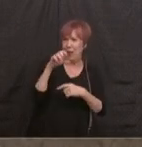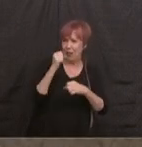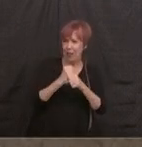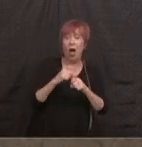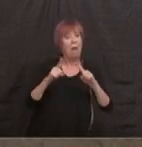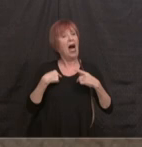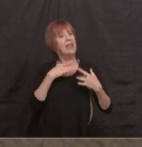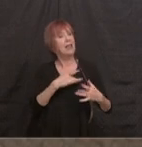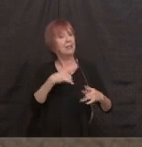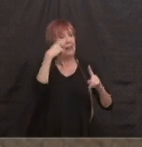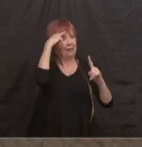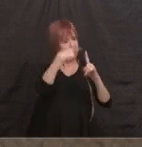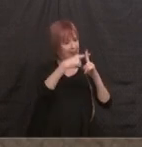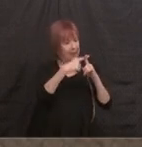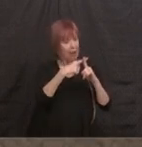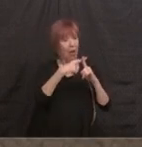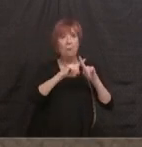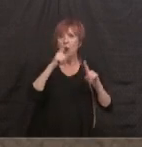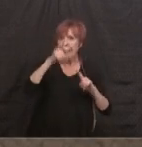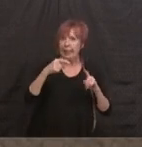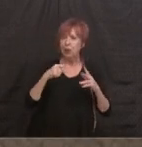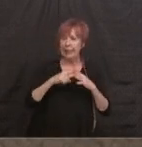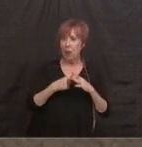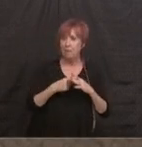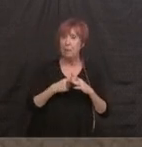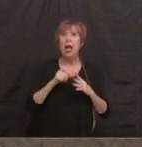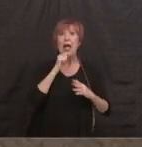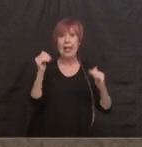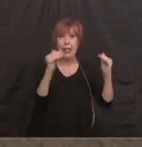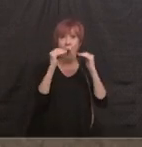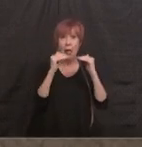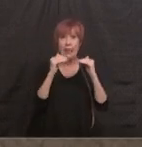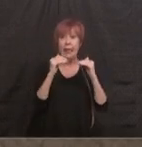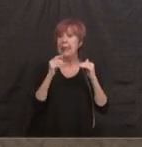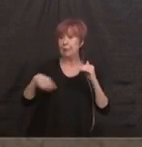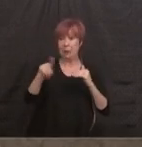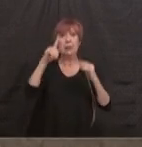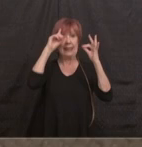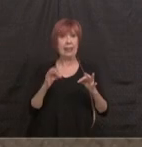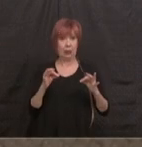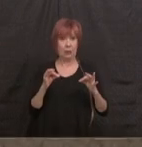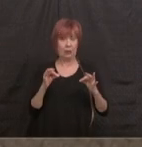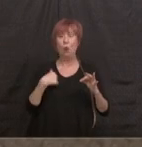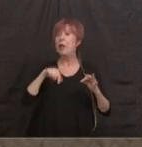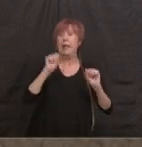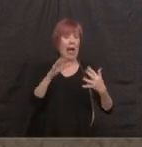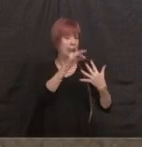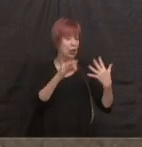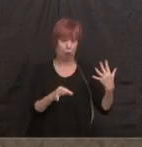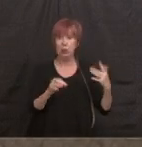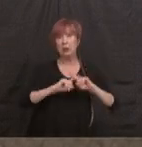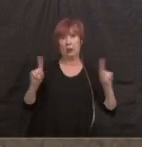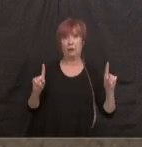where this conversation can start is this. Number one, inequality is a choice. It's just a choice. We can choose something different. And the